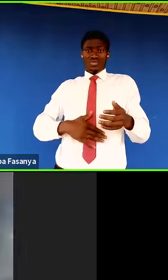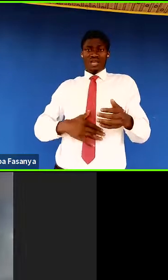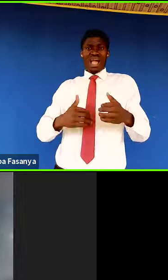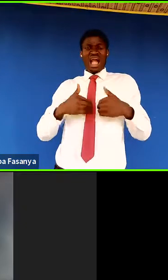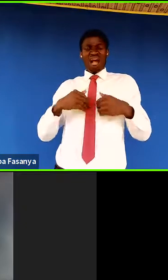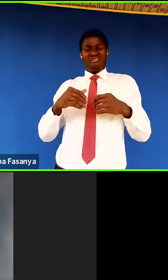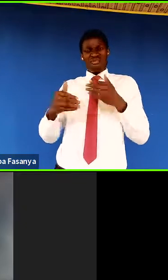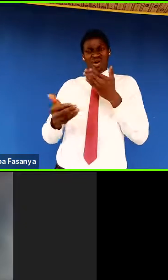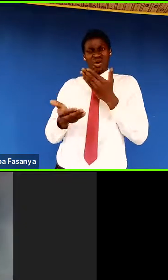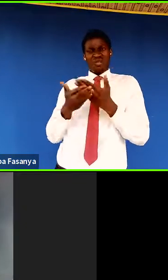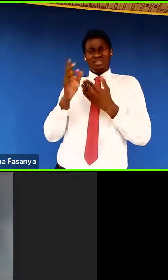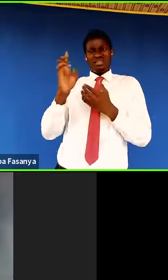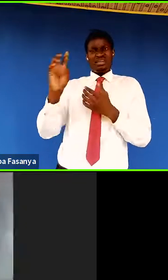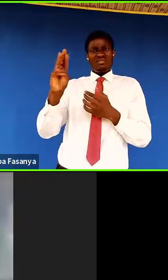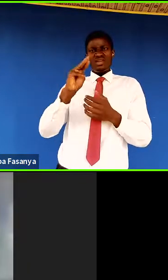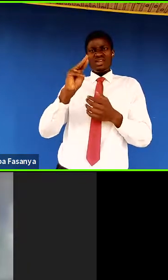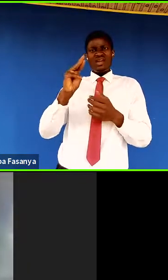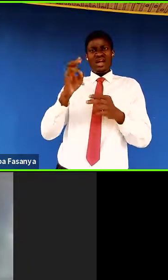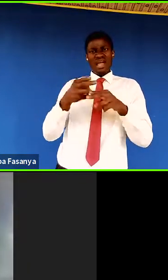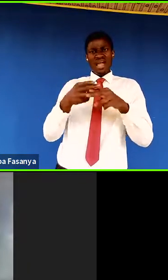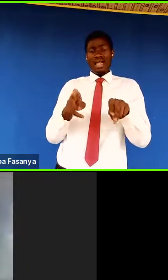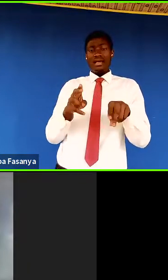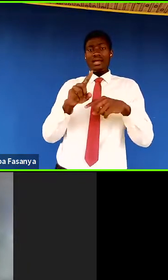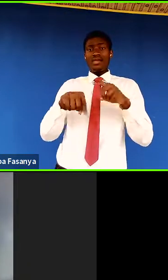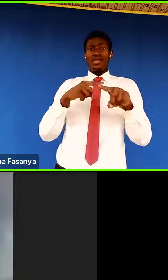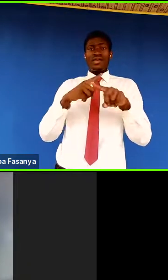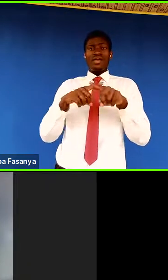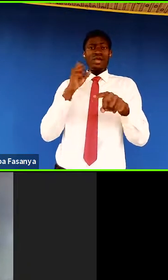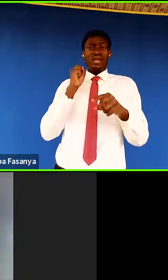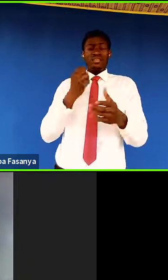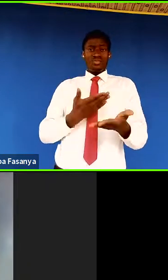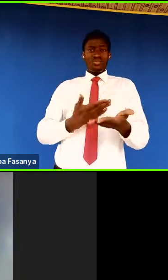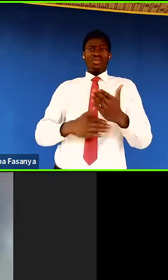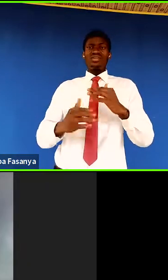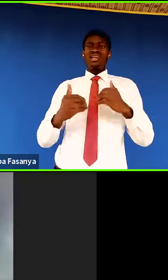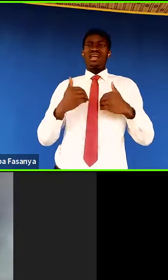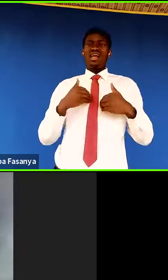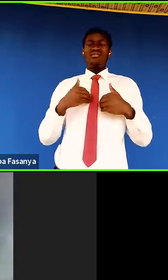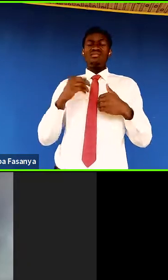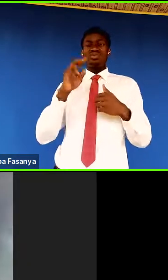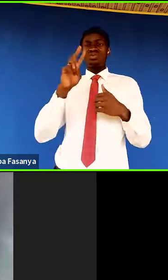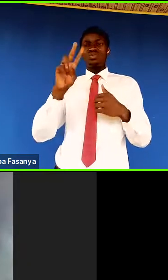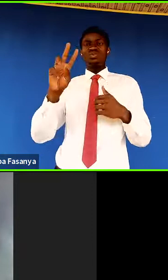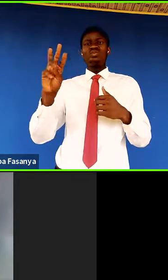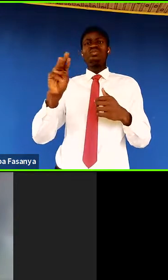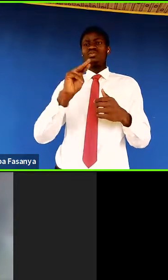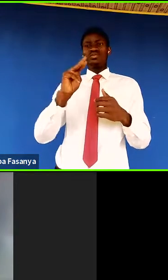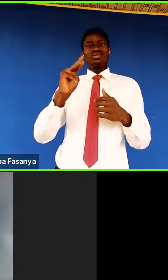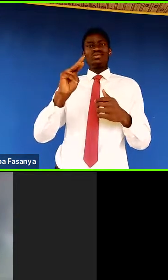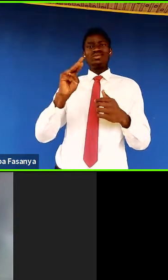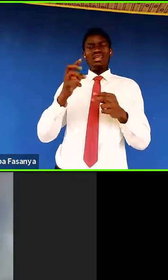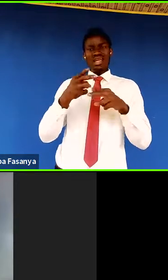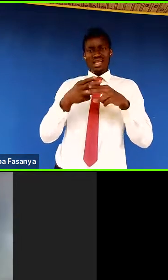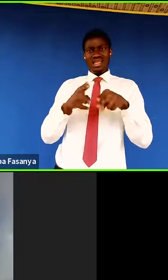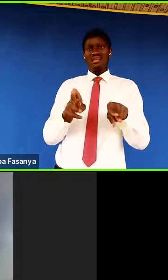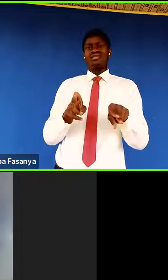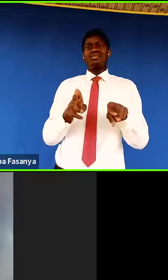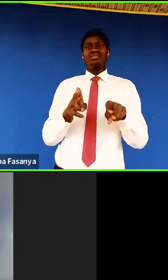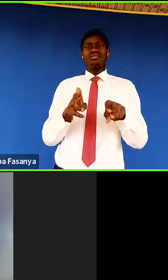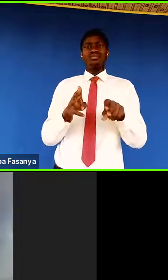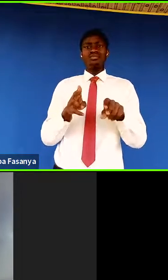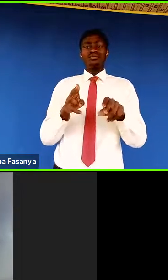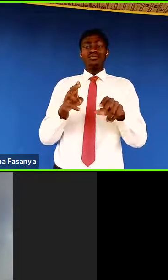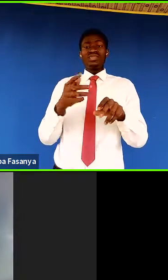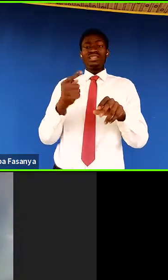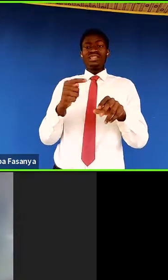she has 1 to 2 million egg-containing follicles. That means before she even starts life, the egg-containing follicles die